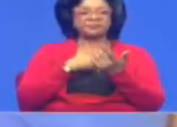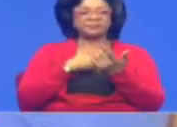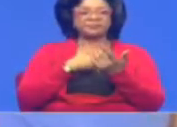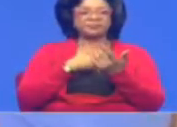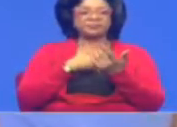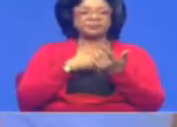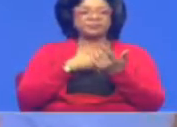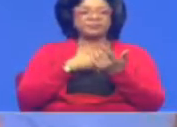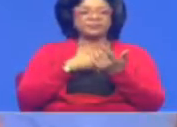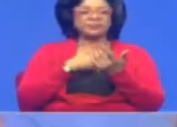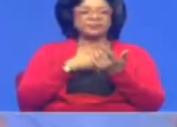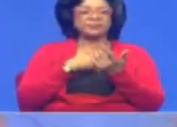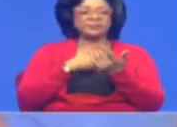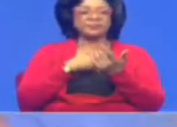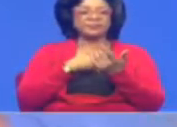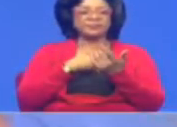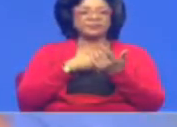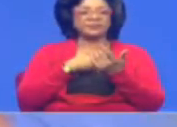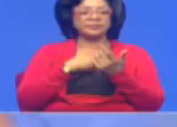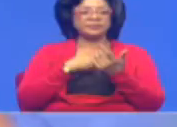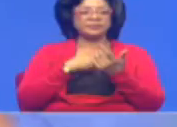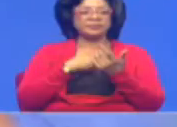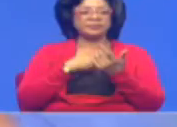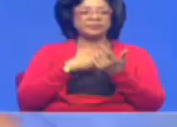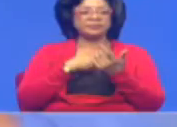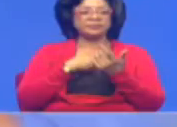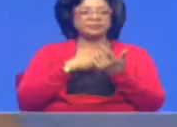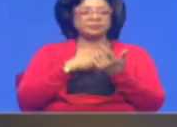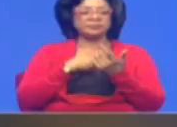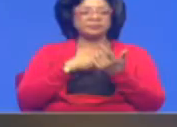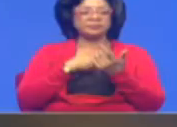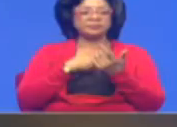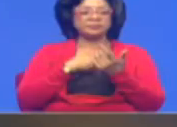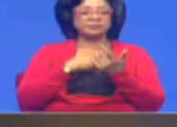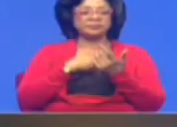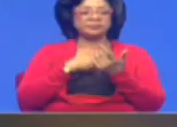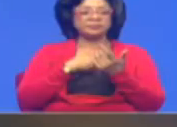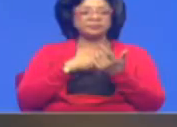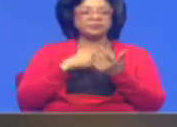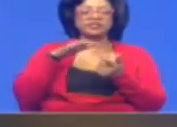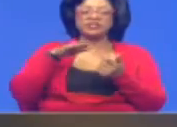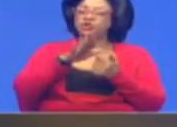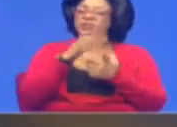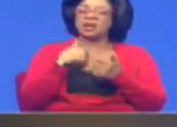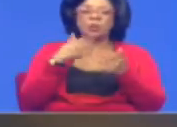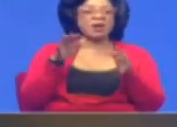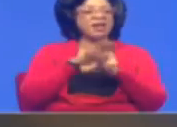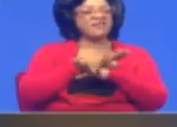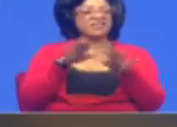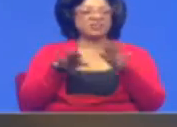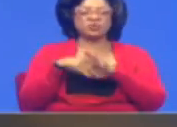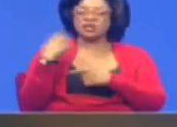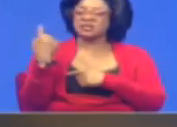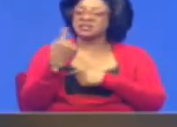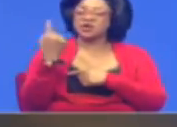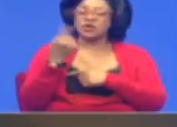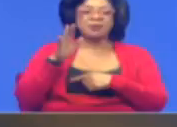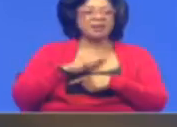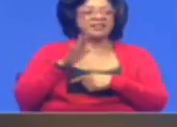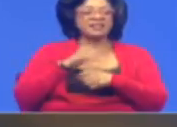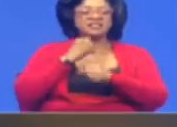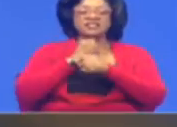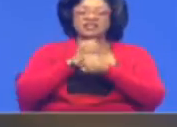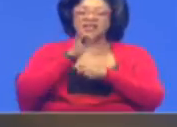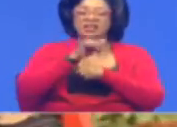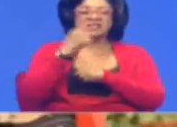everything. I miss her so much. She was our everything. She was a single mom. She raised us alone.